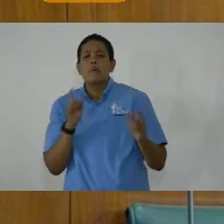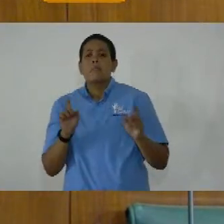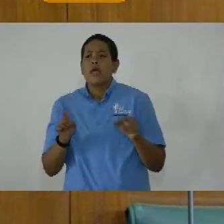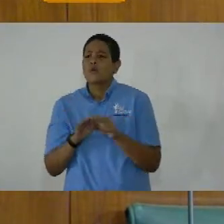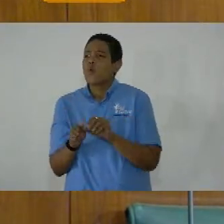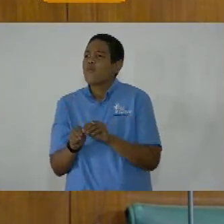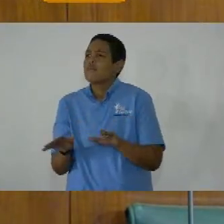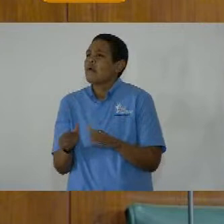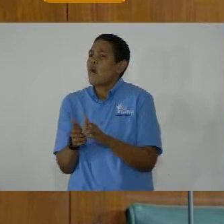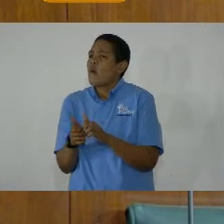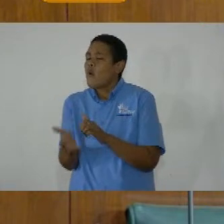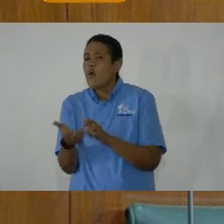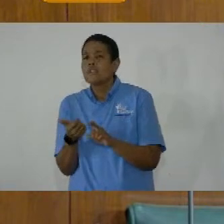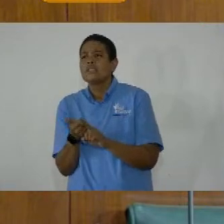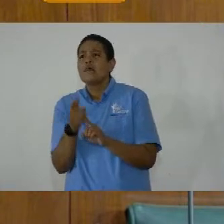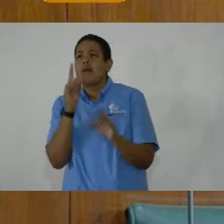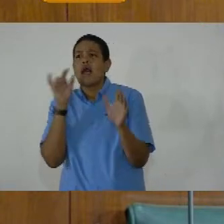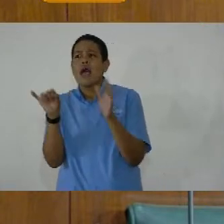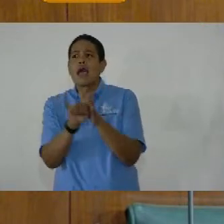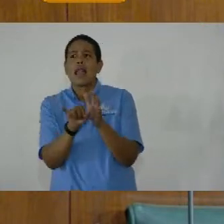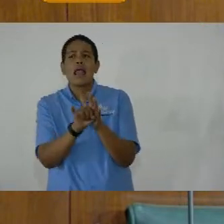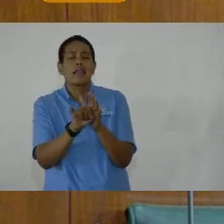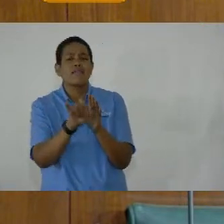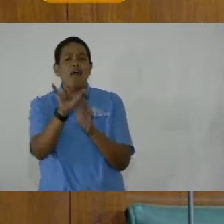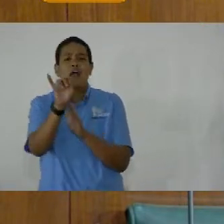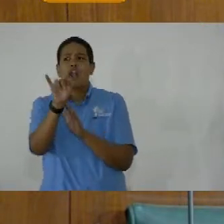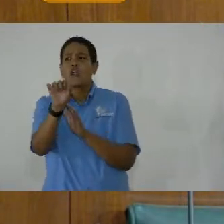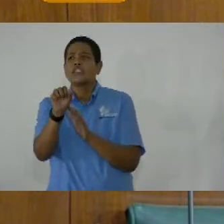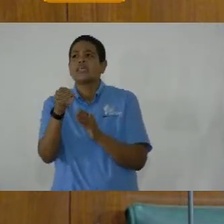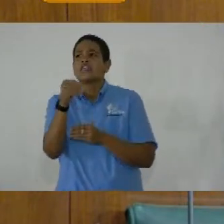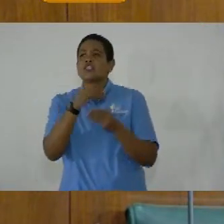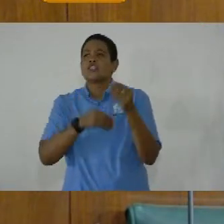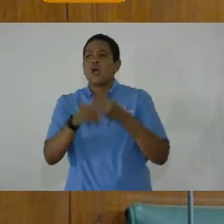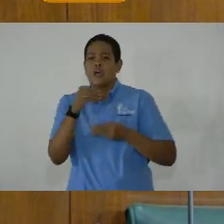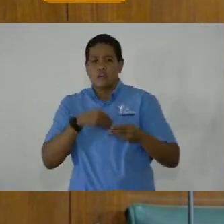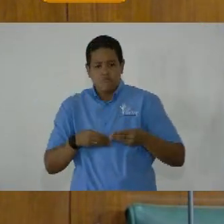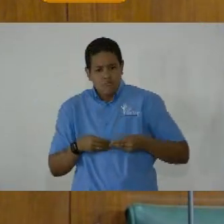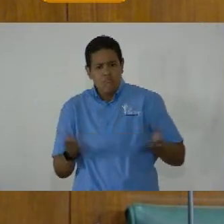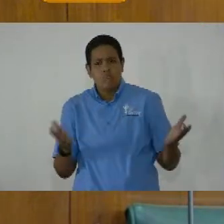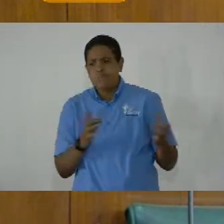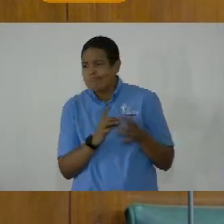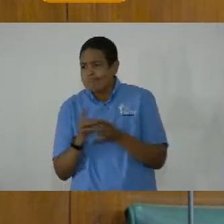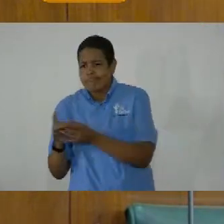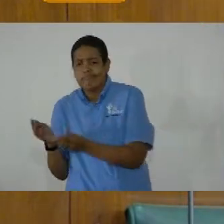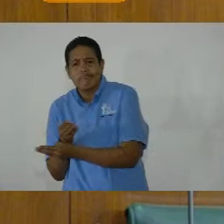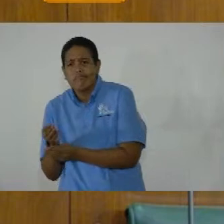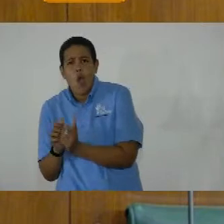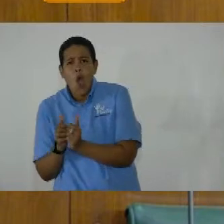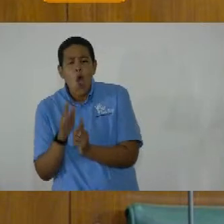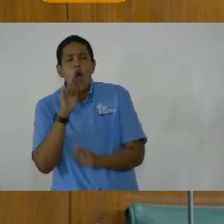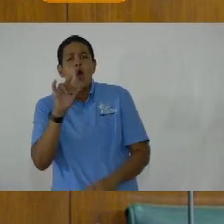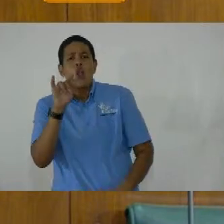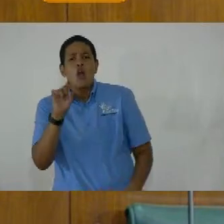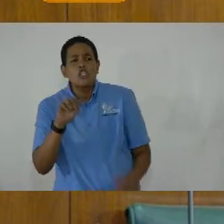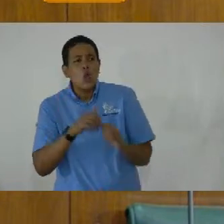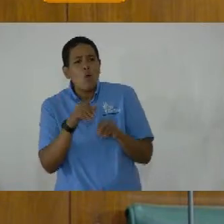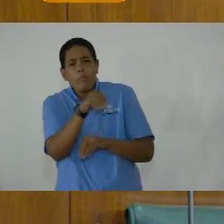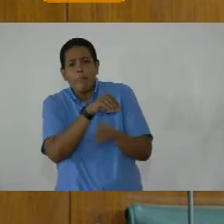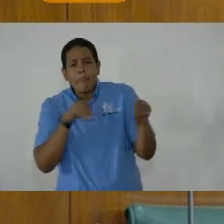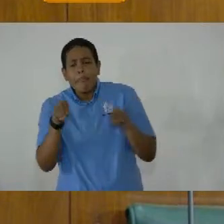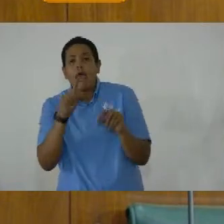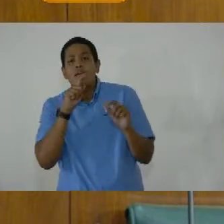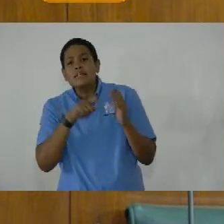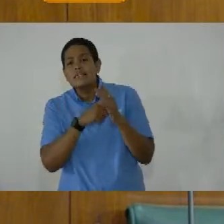pandemic, identified the logistics and supply chain issues as key to the successful